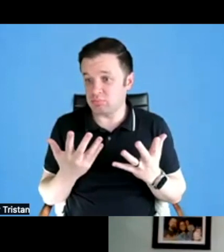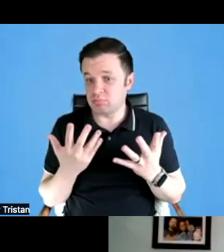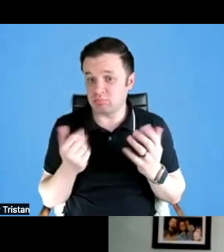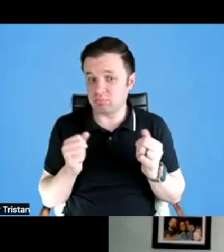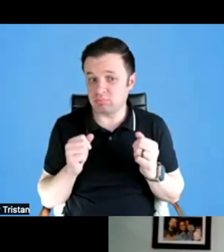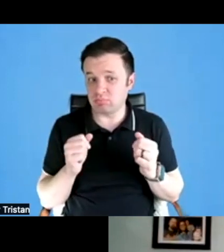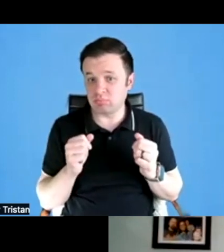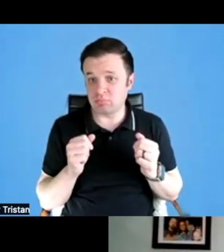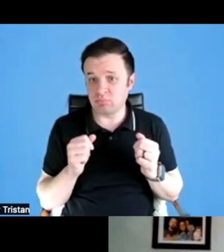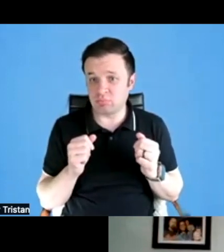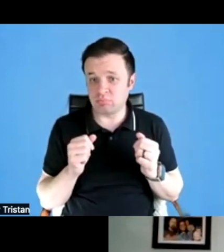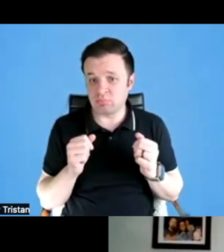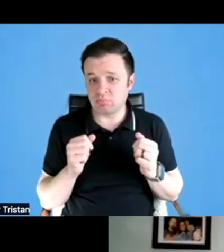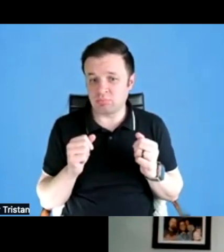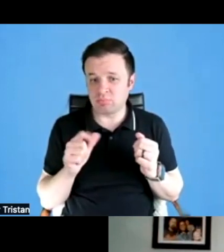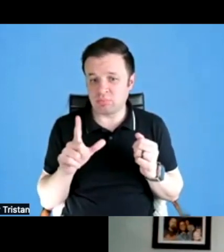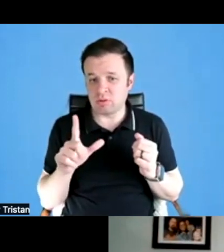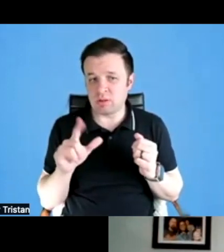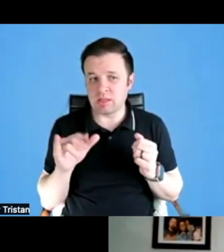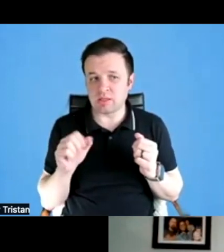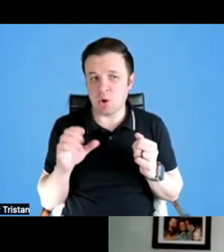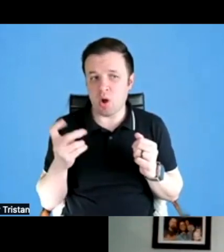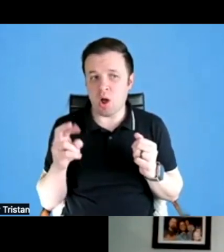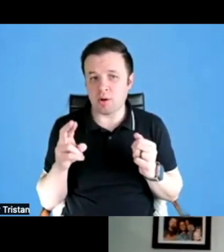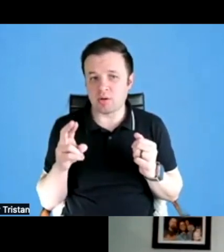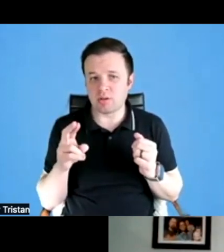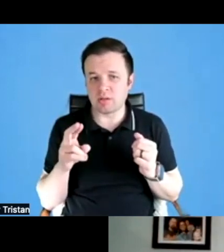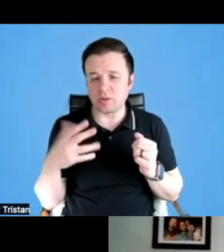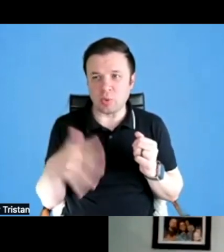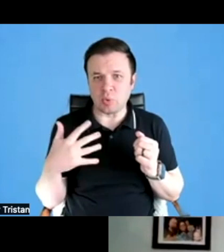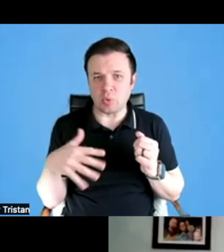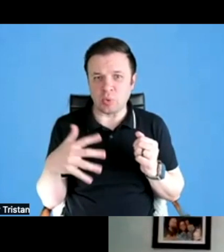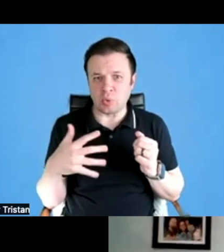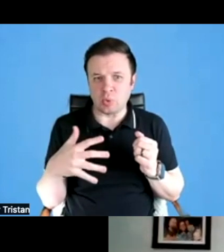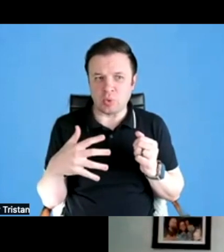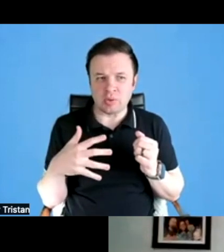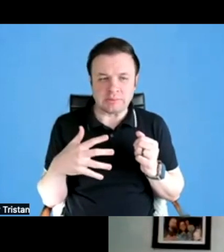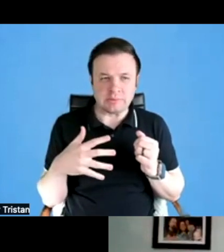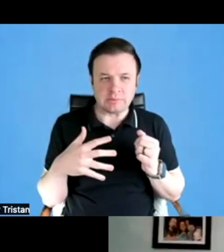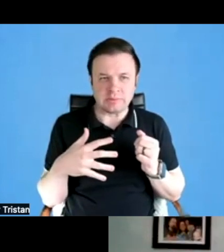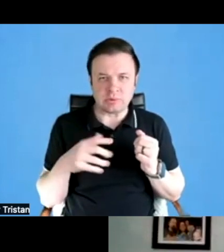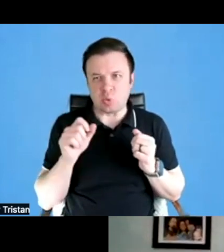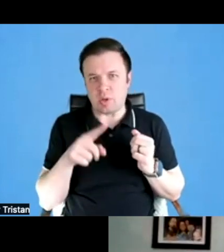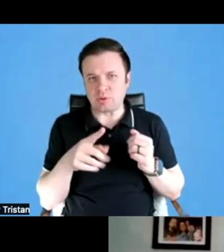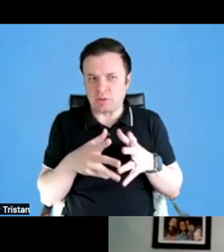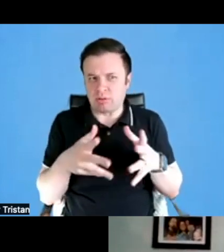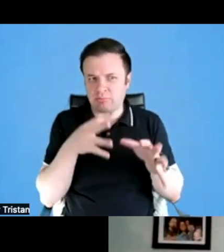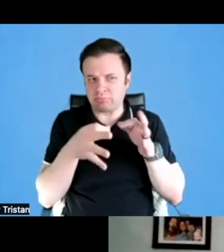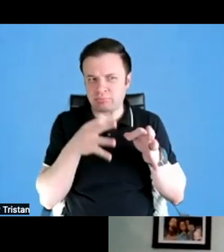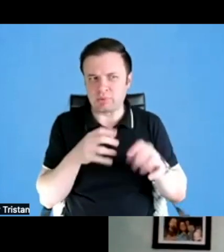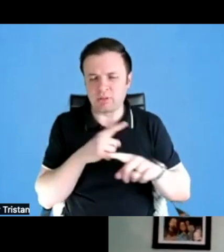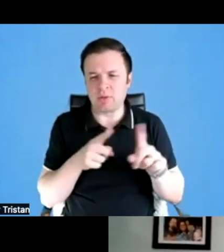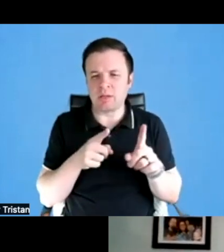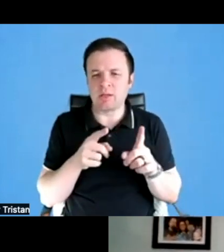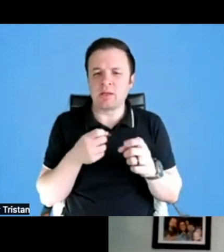I think that's a big question. I apologize for that. No, that's okay. I think as advocates, part of one of the